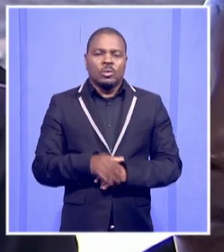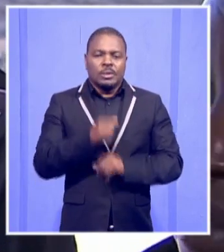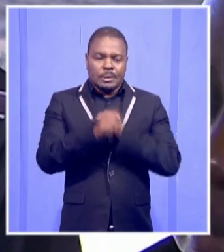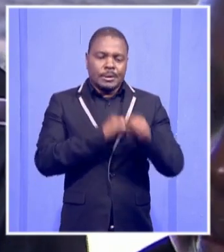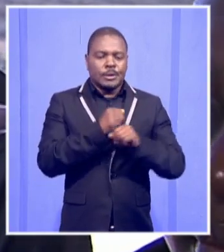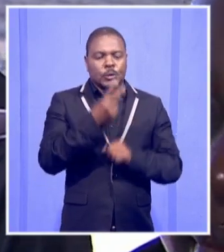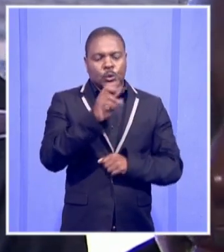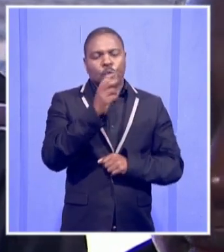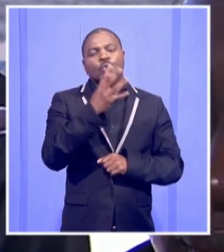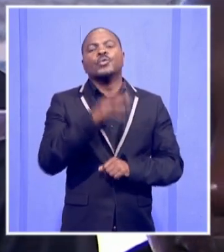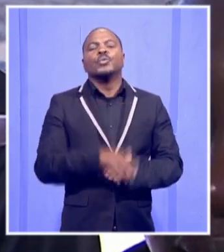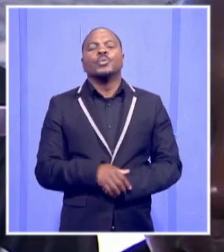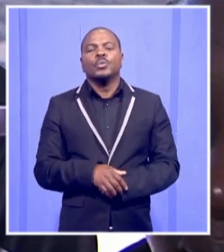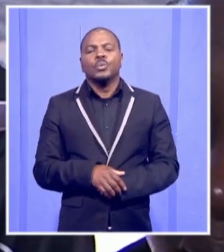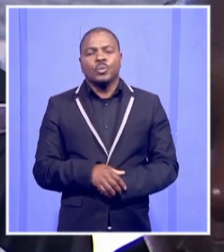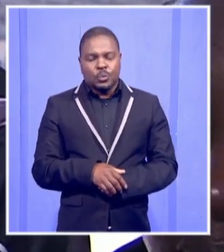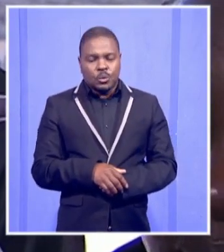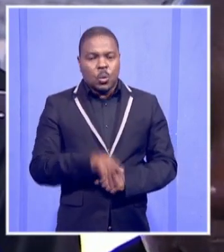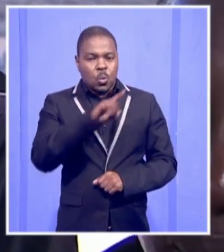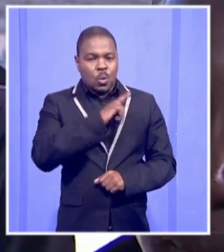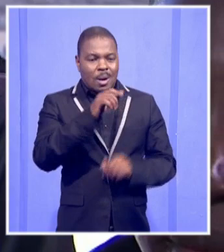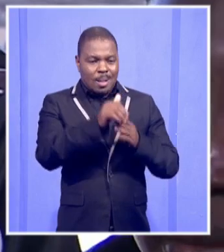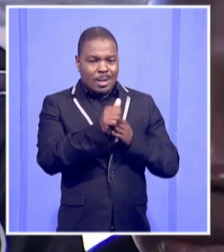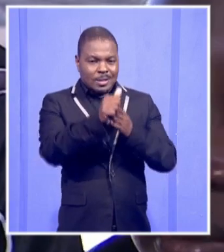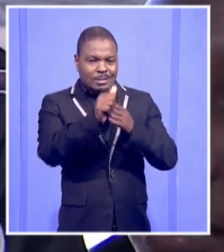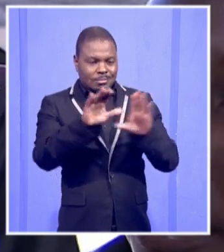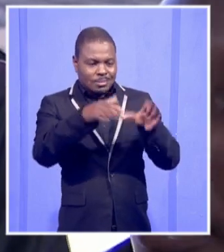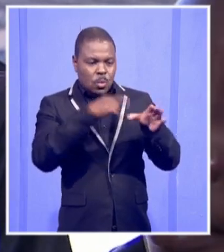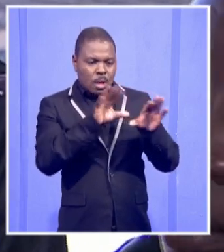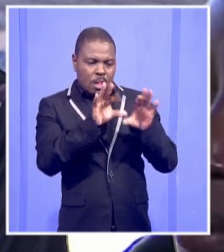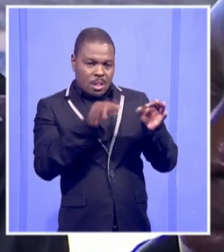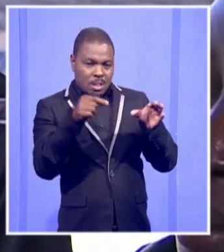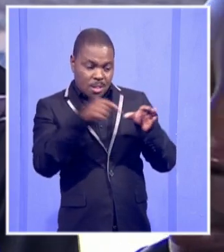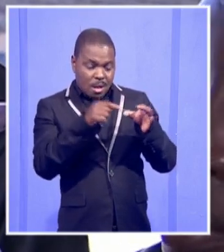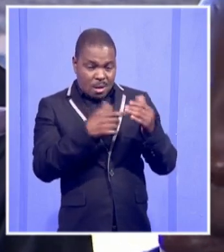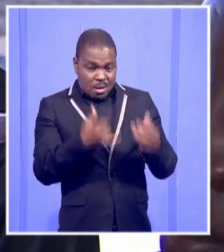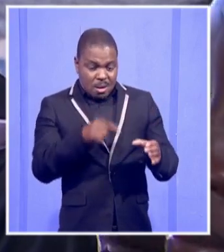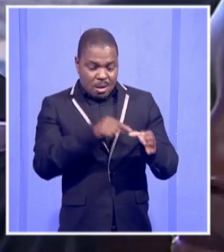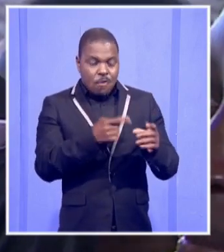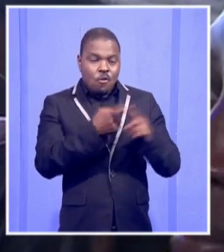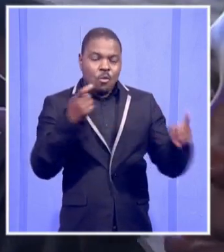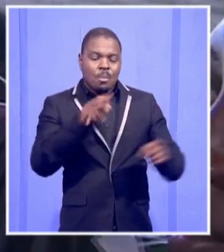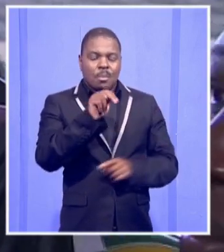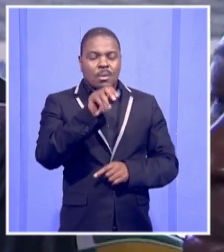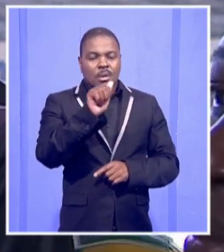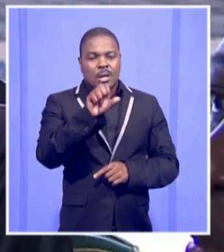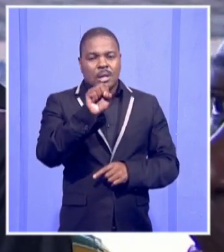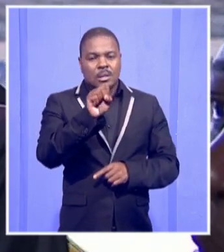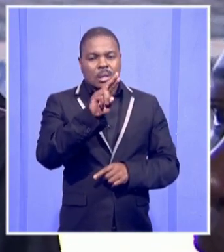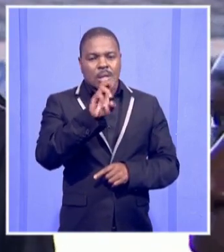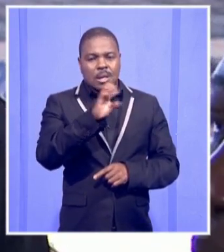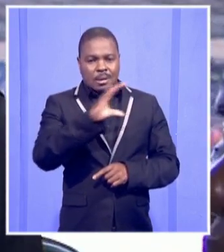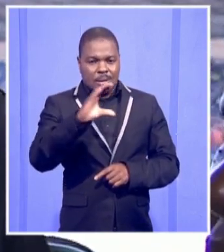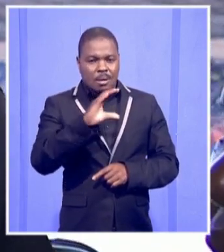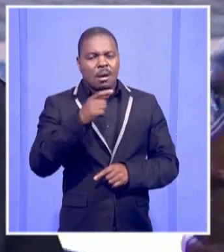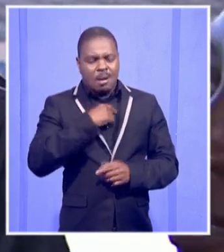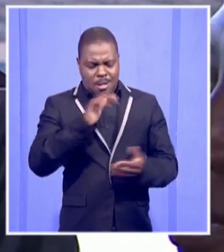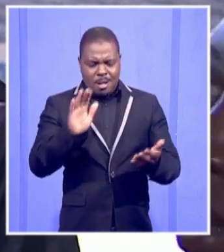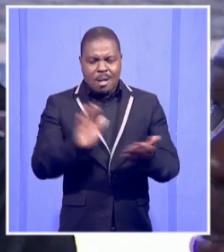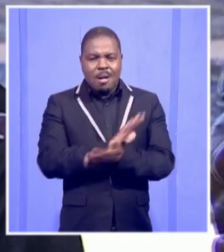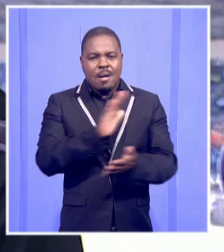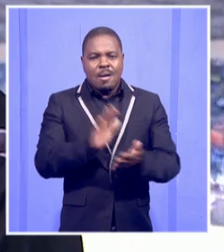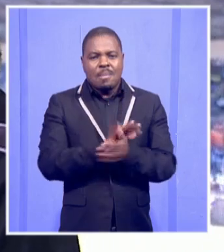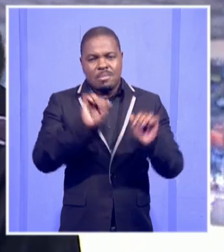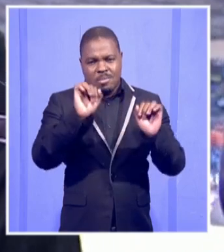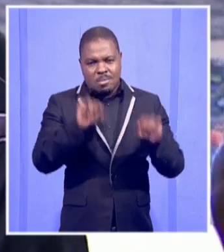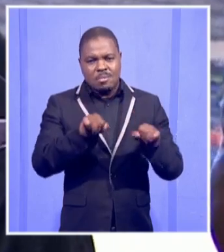2024 because of the leadership which we have nominated right now at Nasrec. We are happy and we are sure